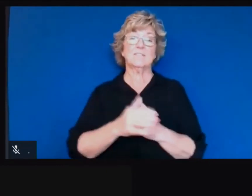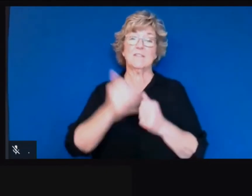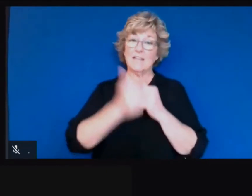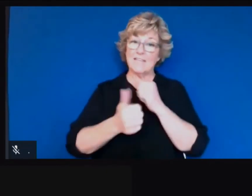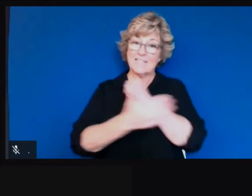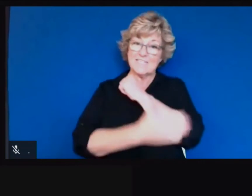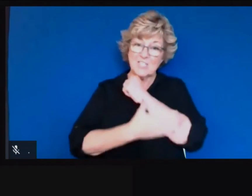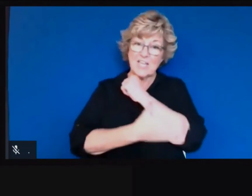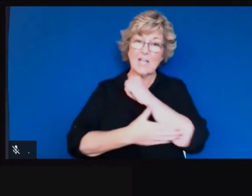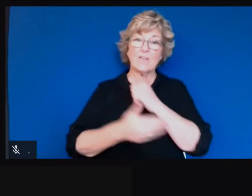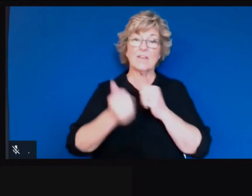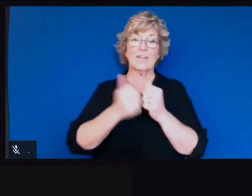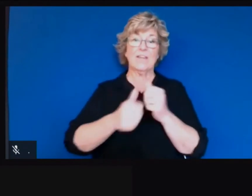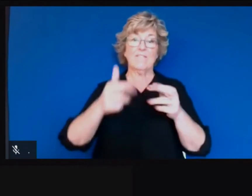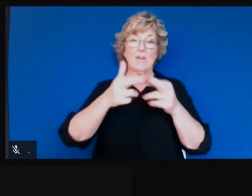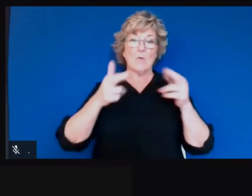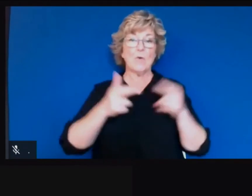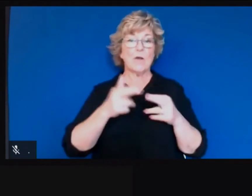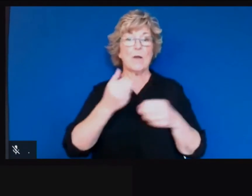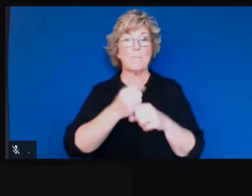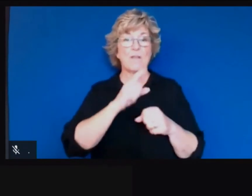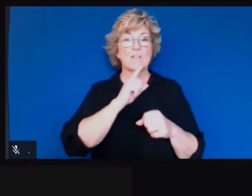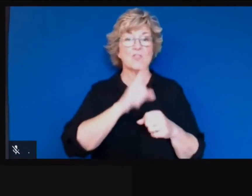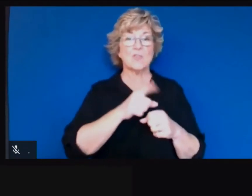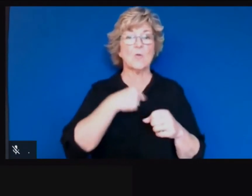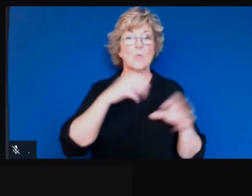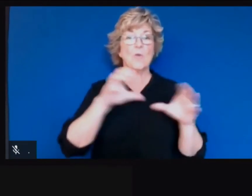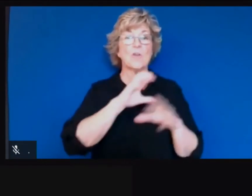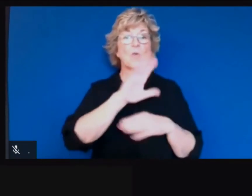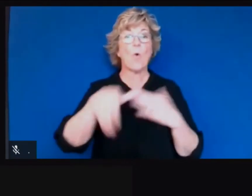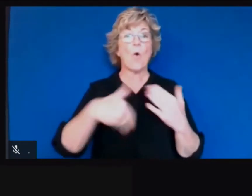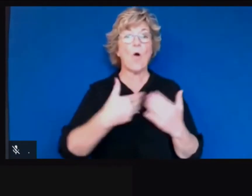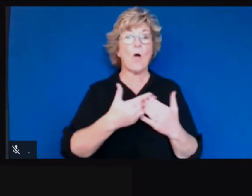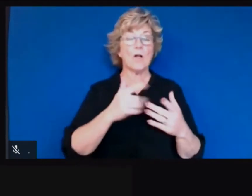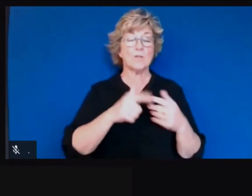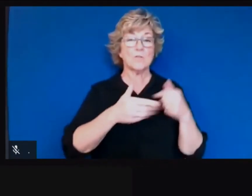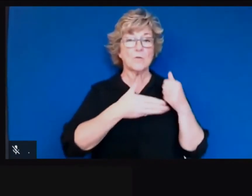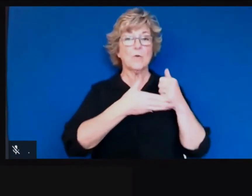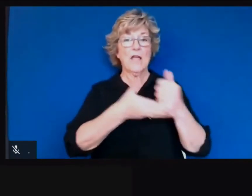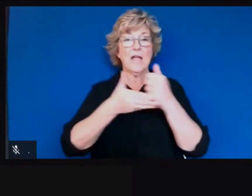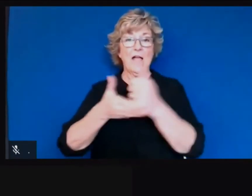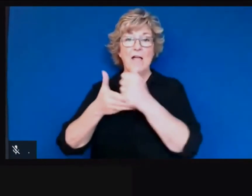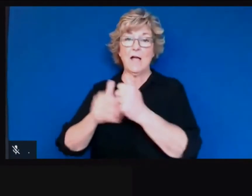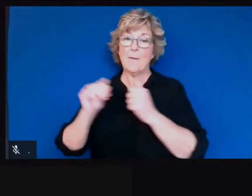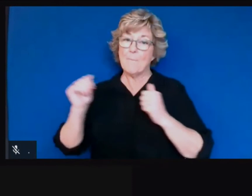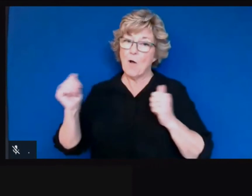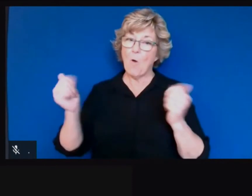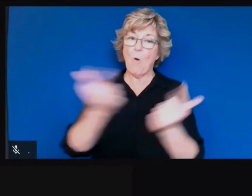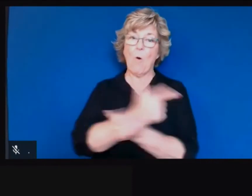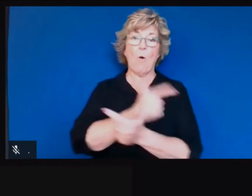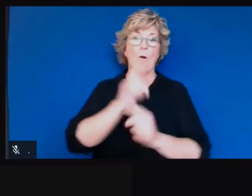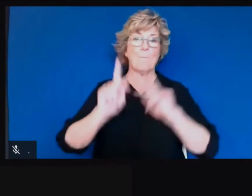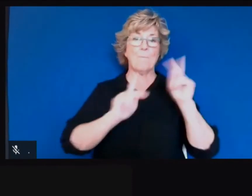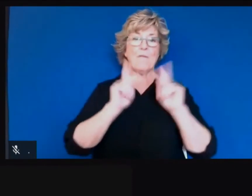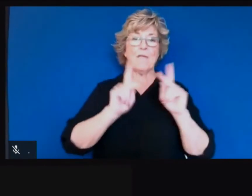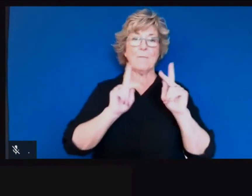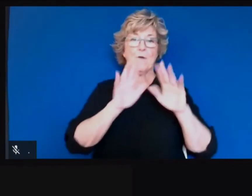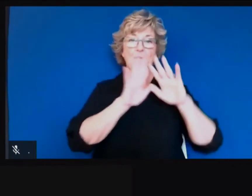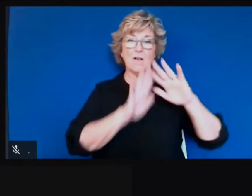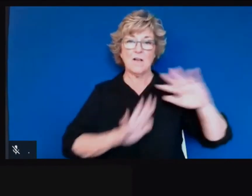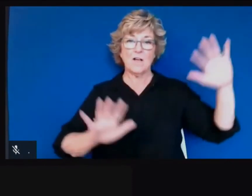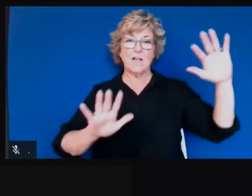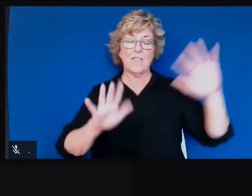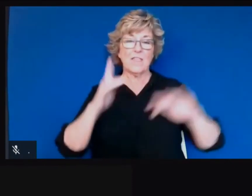every region does, to make sure we do all we can for every single patient within the state. And I would